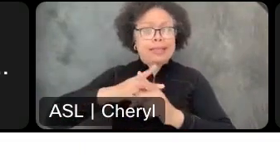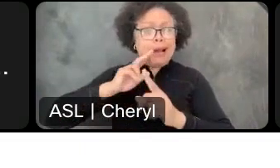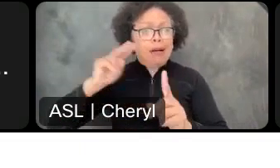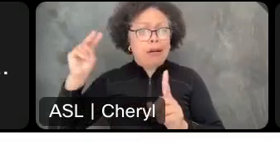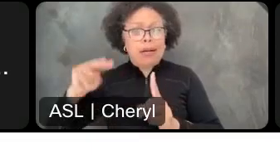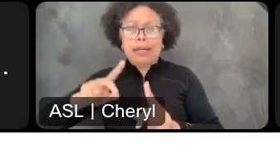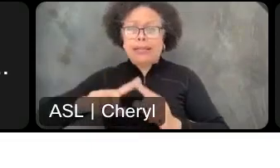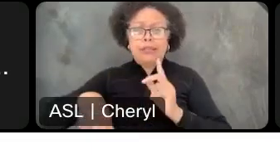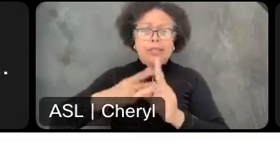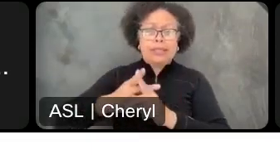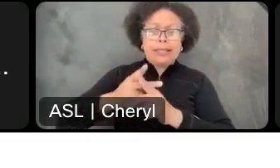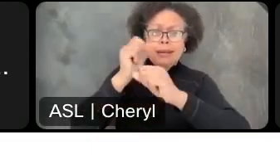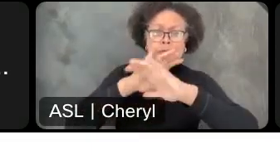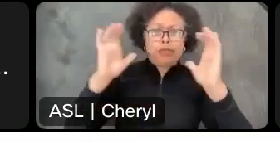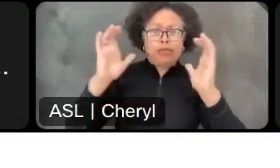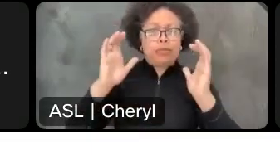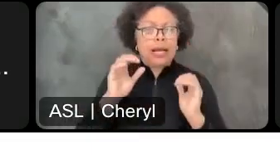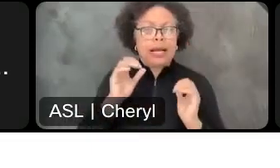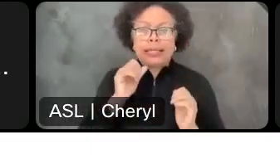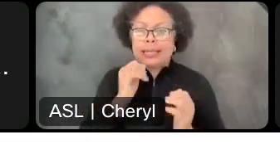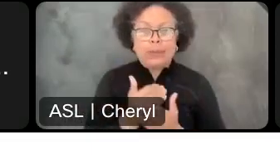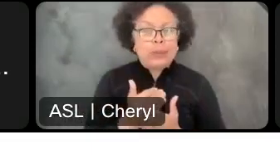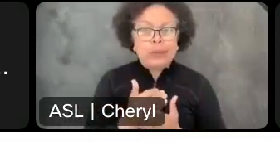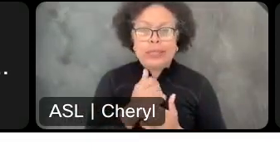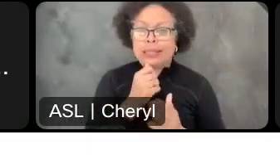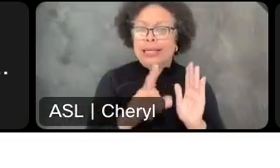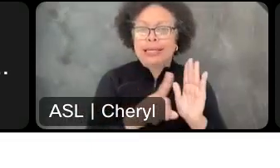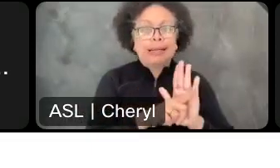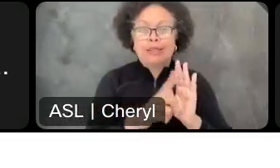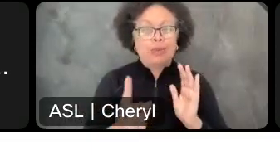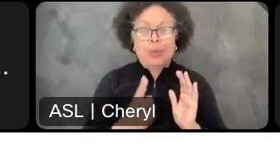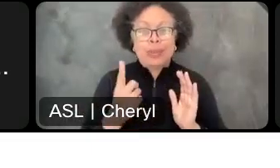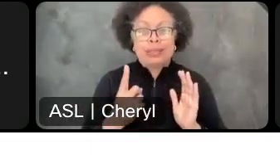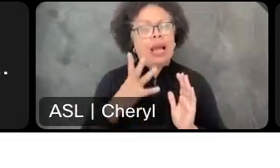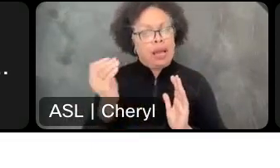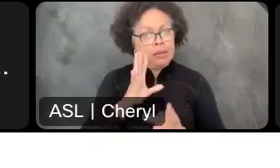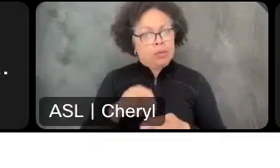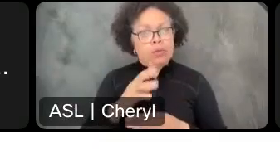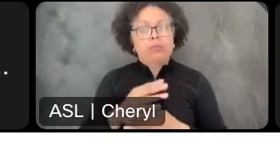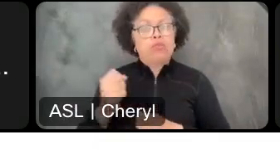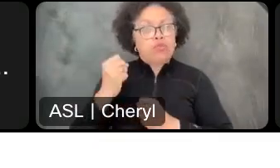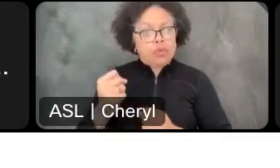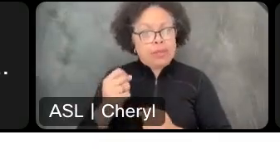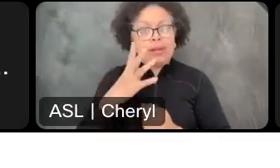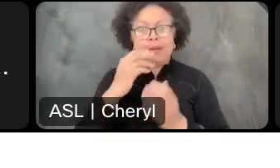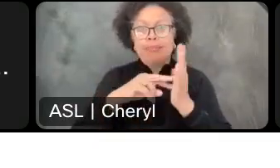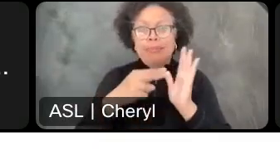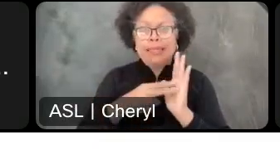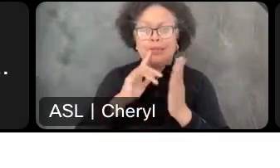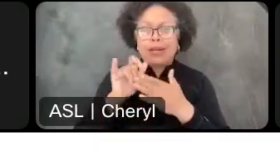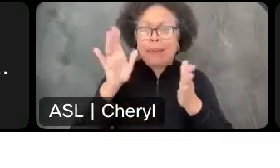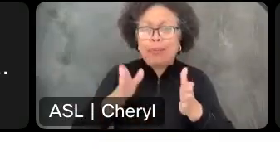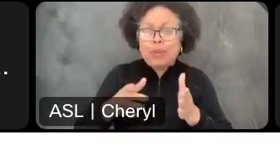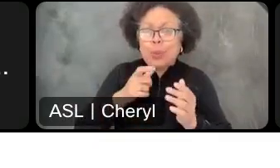aren't always negative, and in fact can hold strength and meaning for the person having these